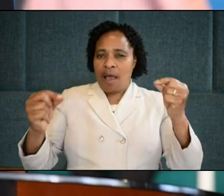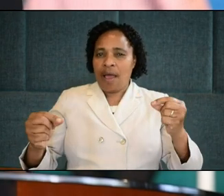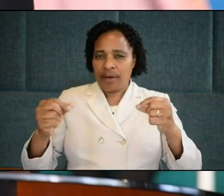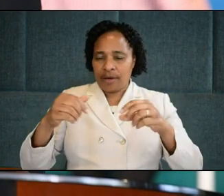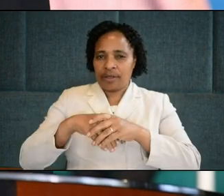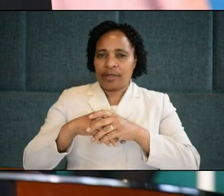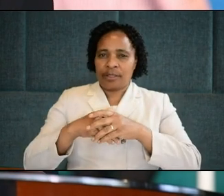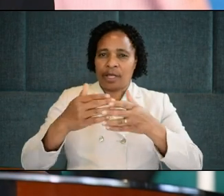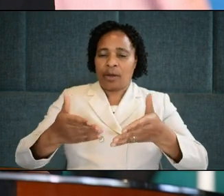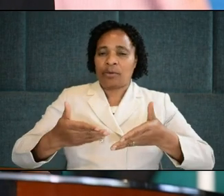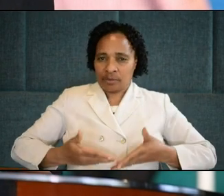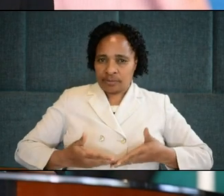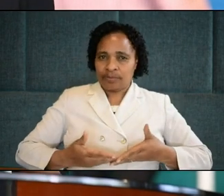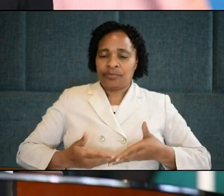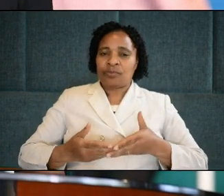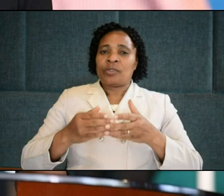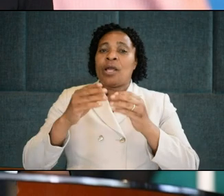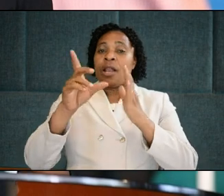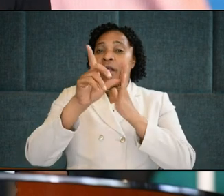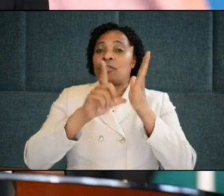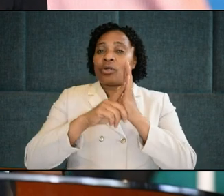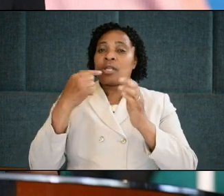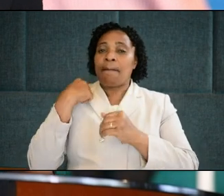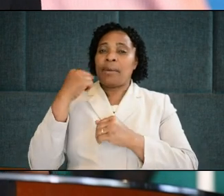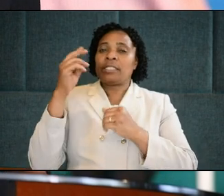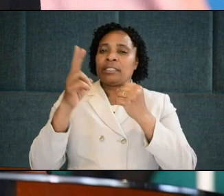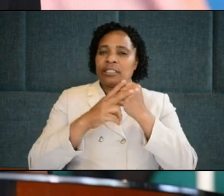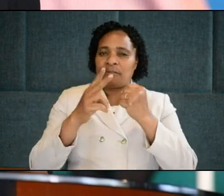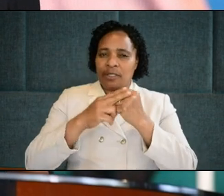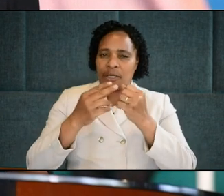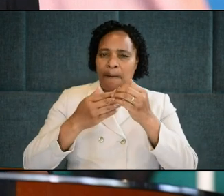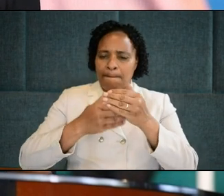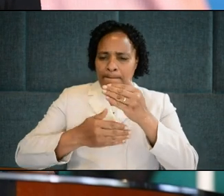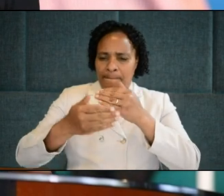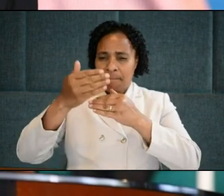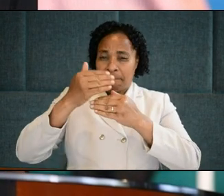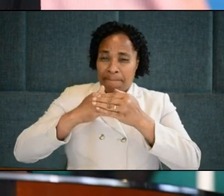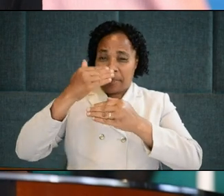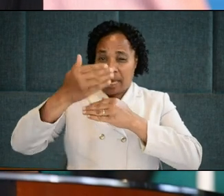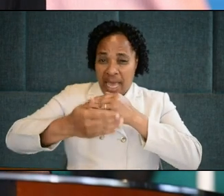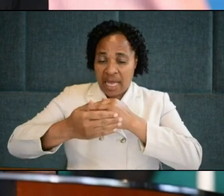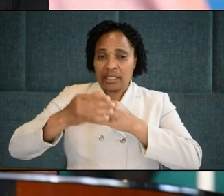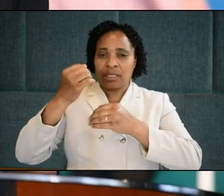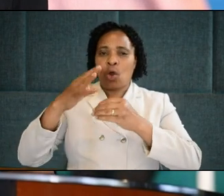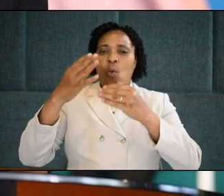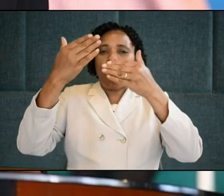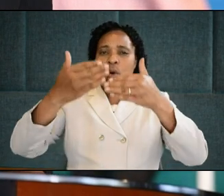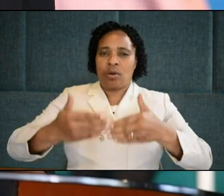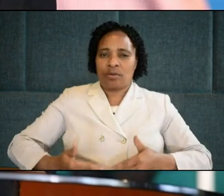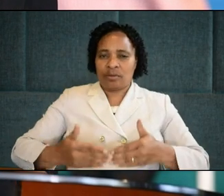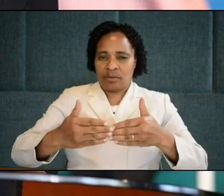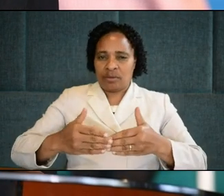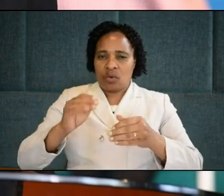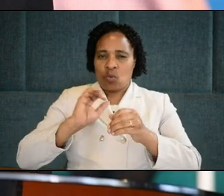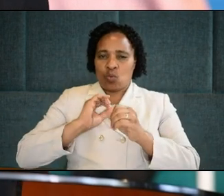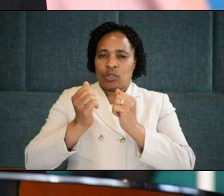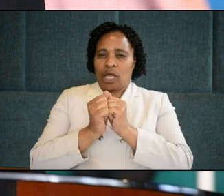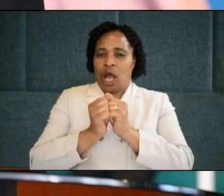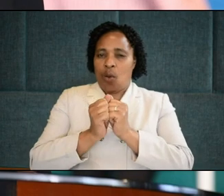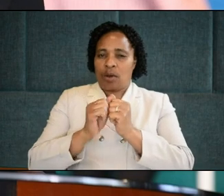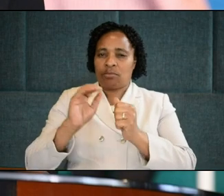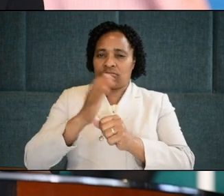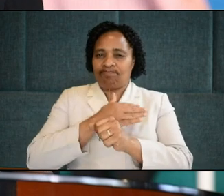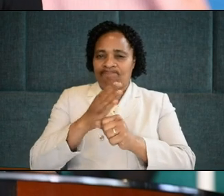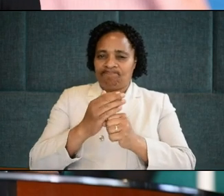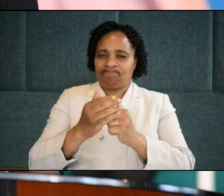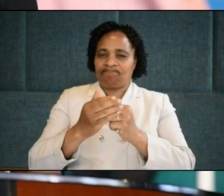sand. Lesson number 7, Behind the Walls. With melodious music from our orchestra, Amy